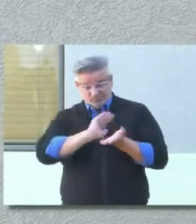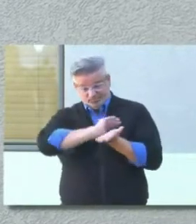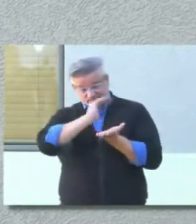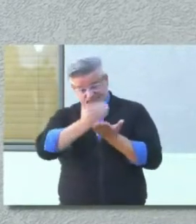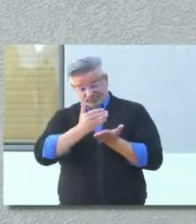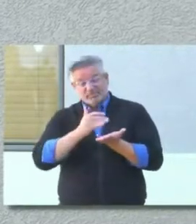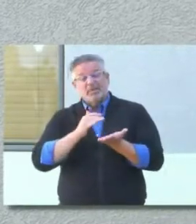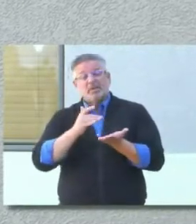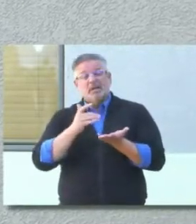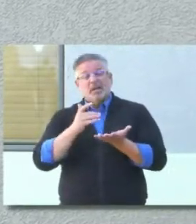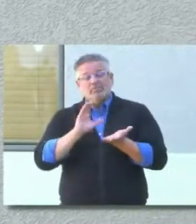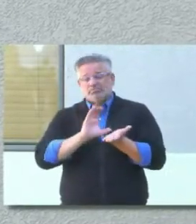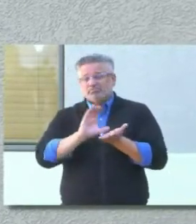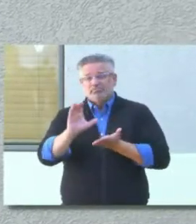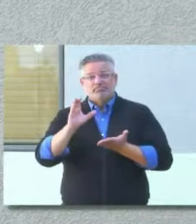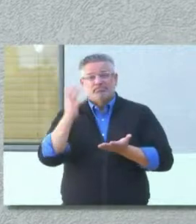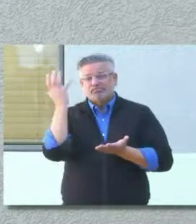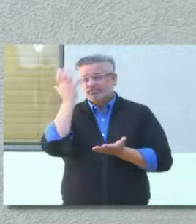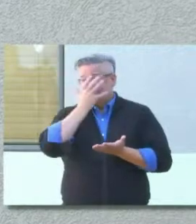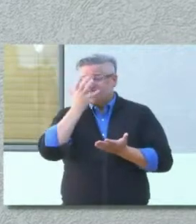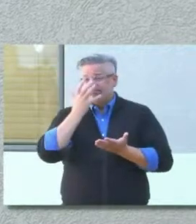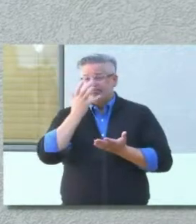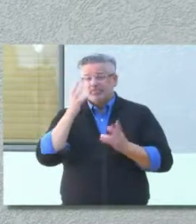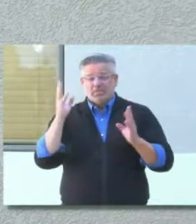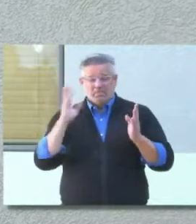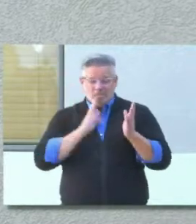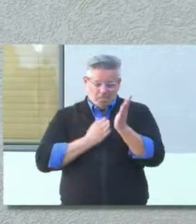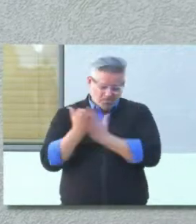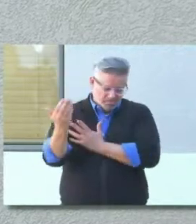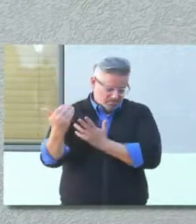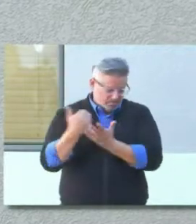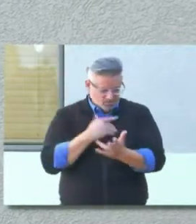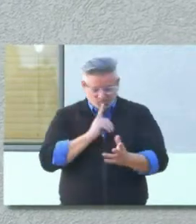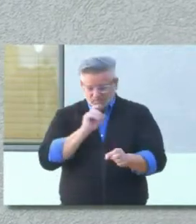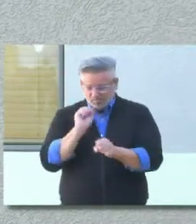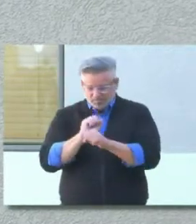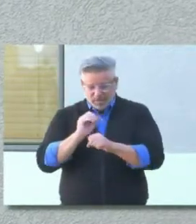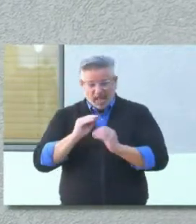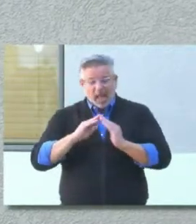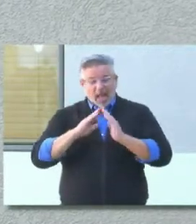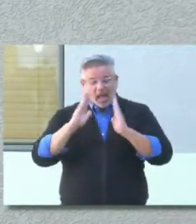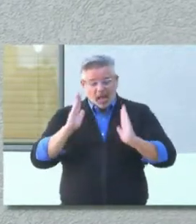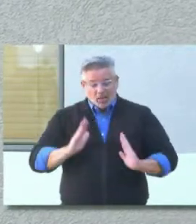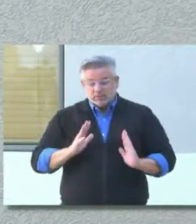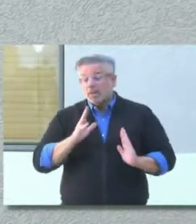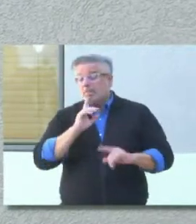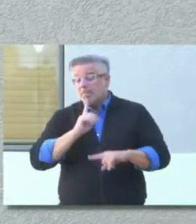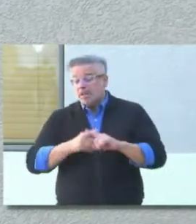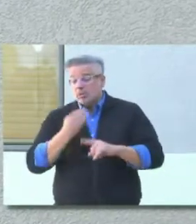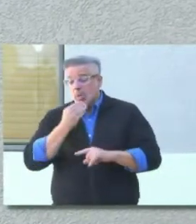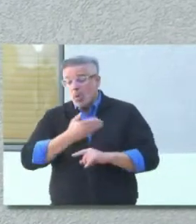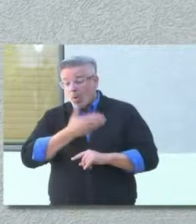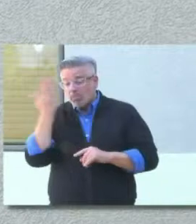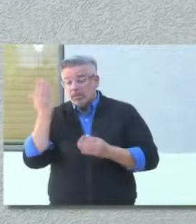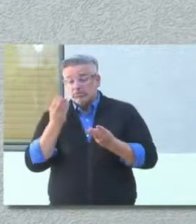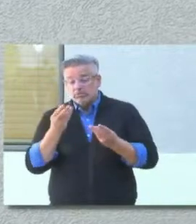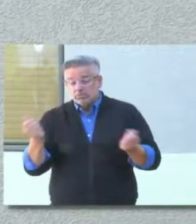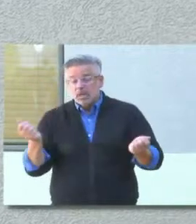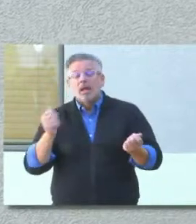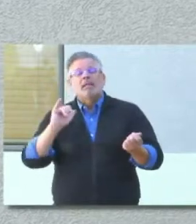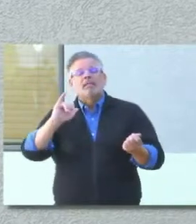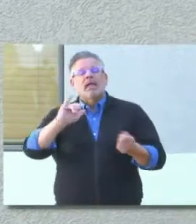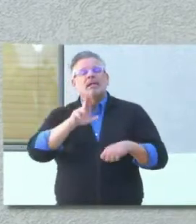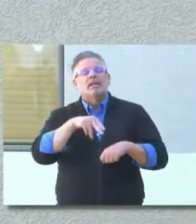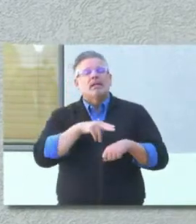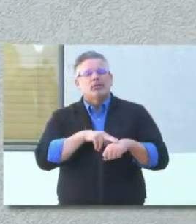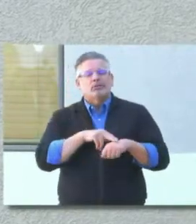as big and bold and a strategy as comprehensive to address the issue of housing and homelessness in our state's history, I'd argue our nation's history, at